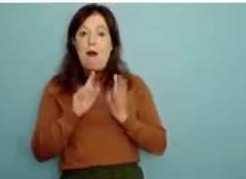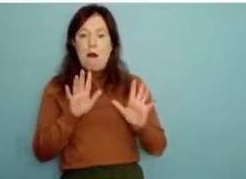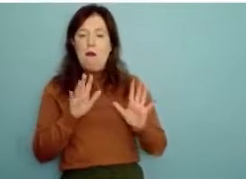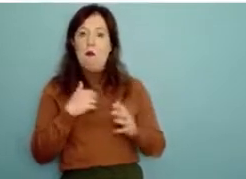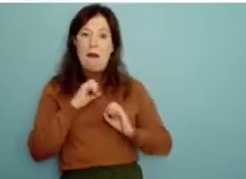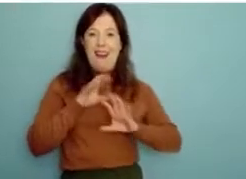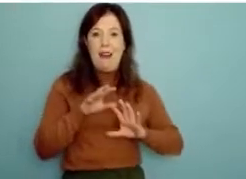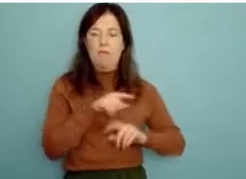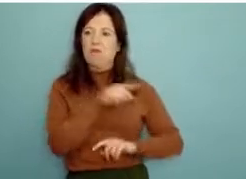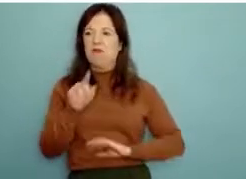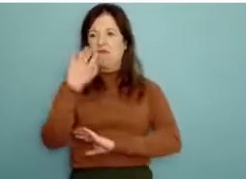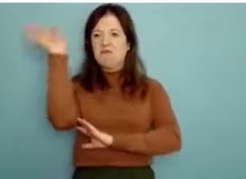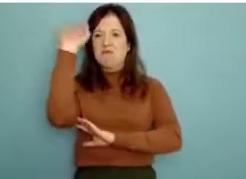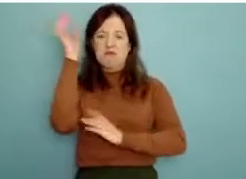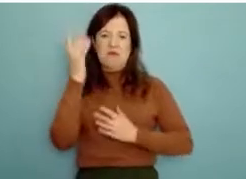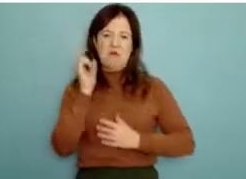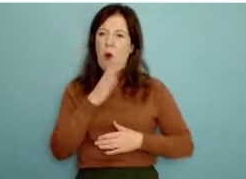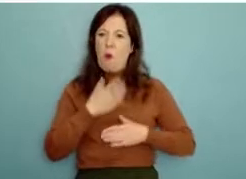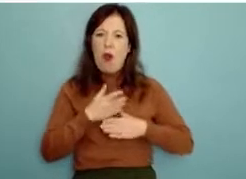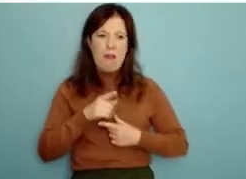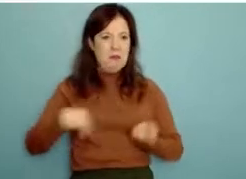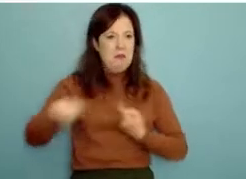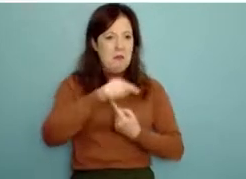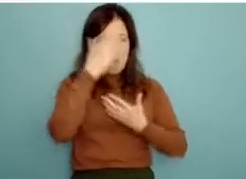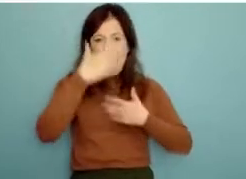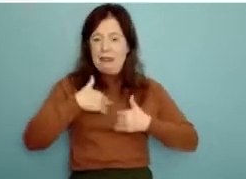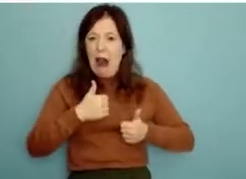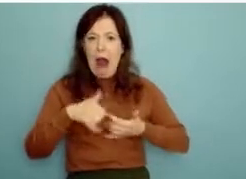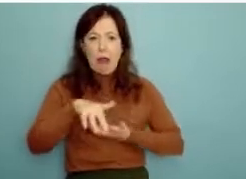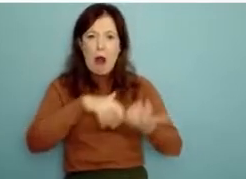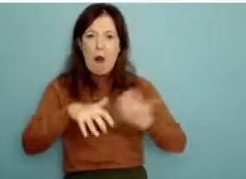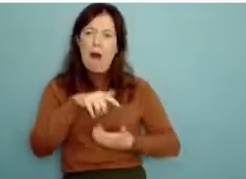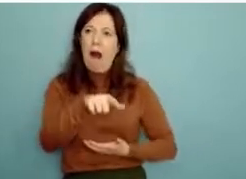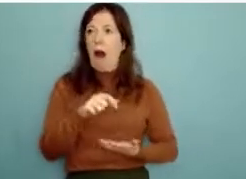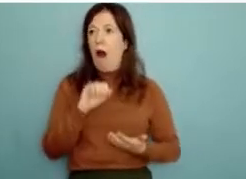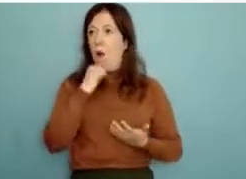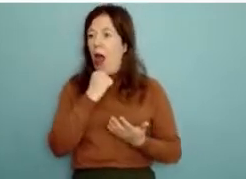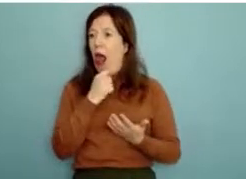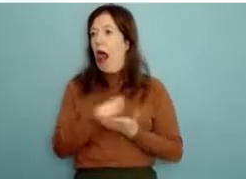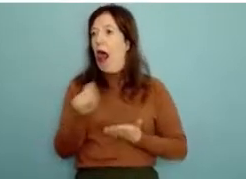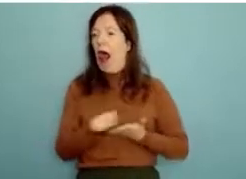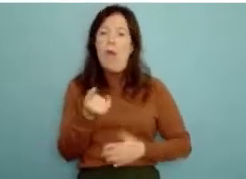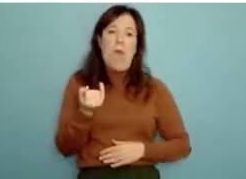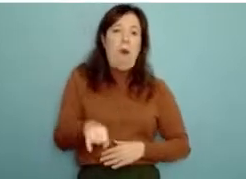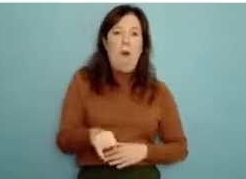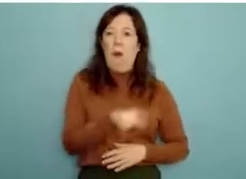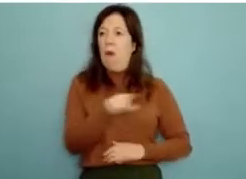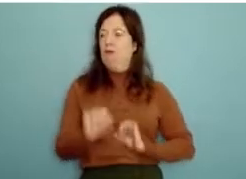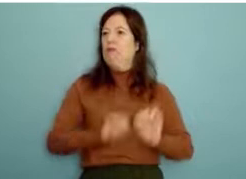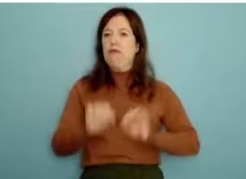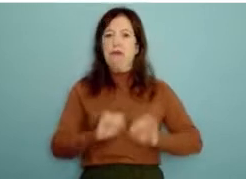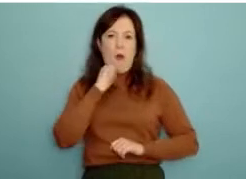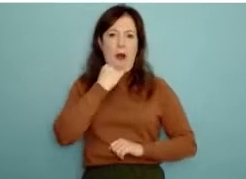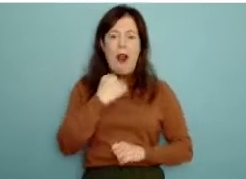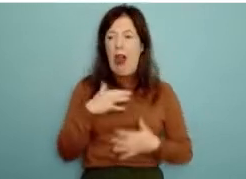going to work. People with more complex mental health aren't going to want to complete outcome measures. It's going to get in the way of the